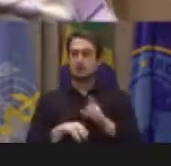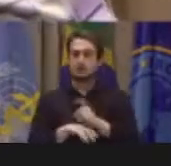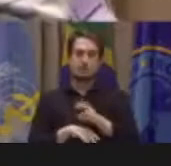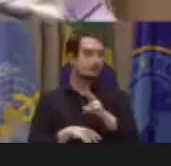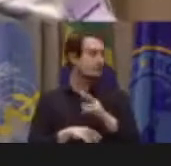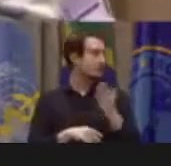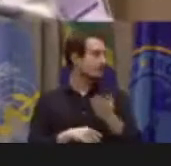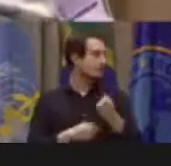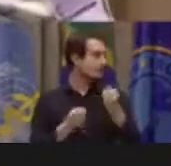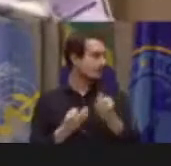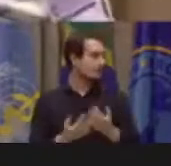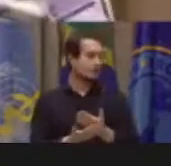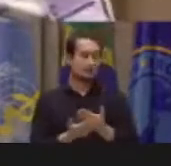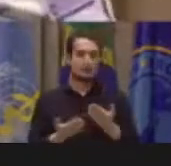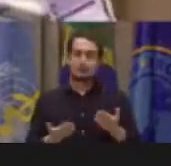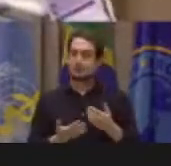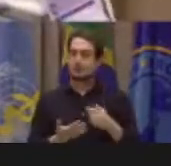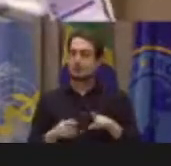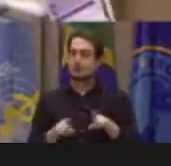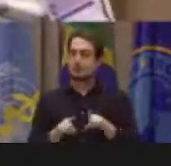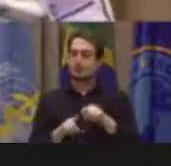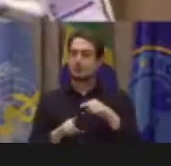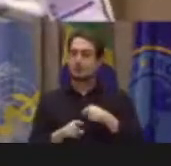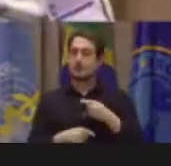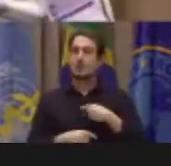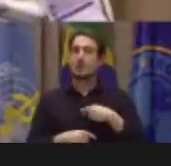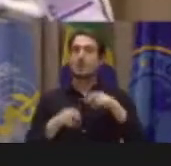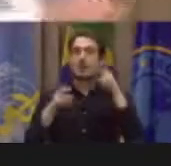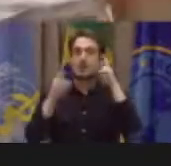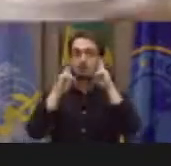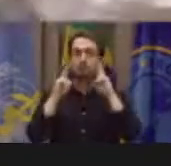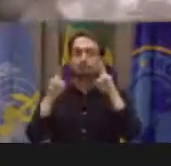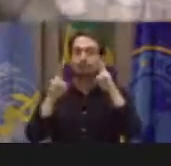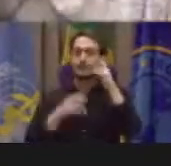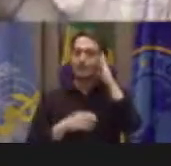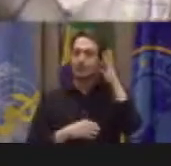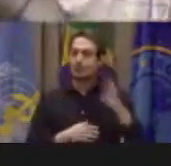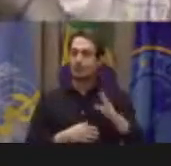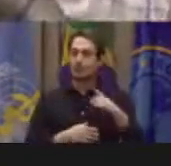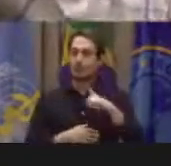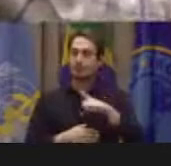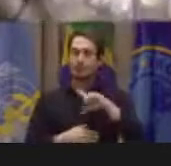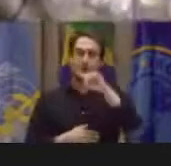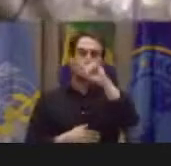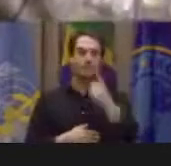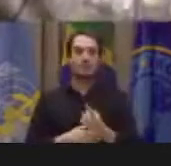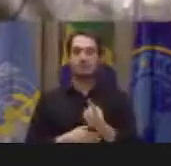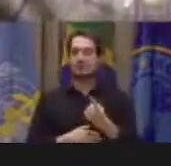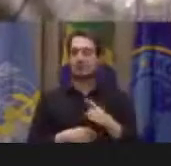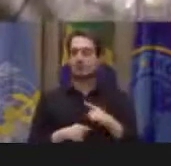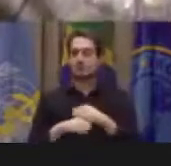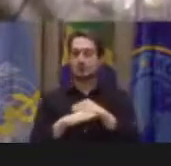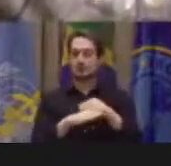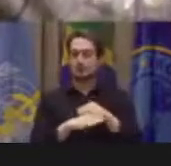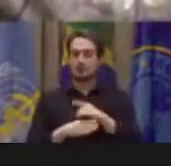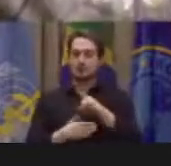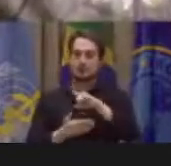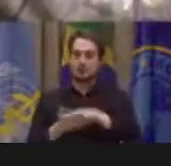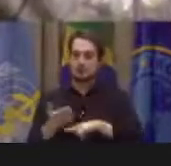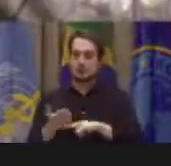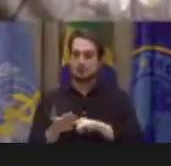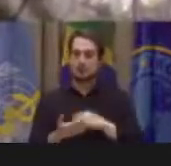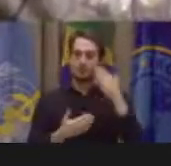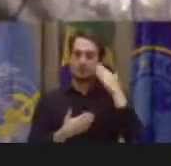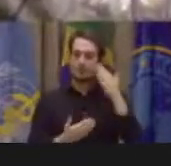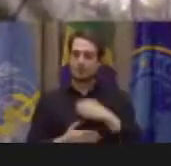question. Maybe Dr. Ricardo could maybe give his opinion. This is my dream, though. I just want to say that this is my dream, if maybe we can